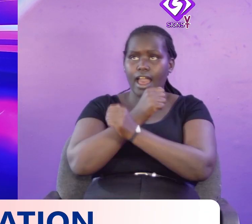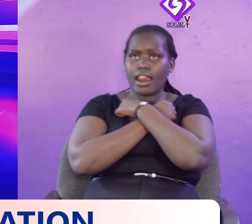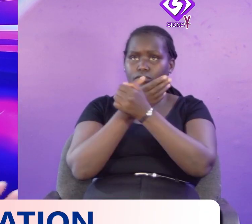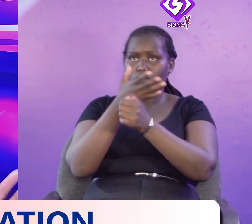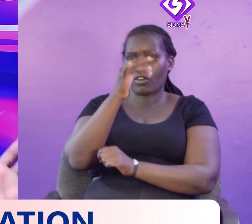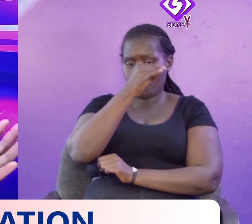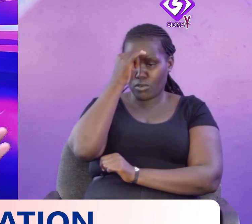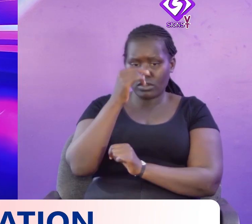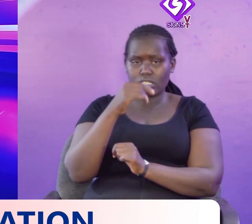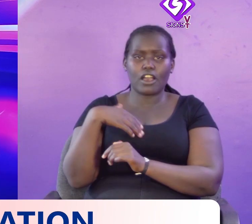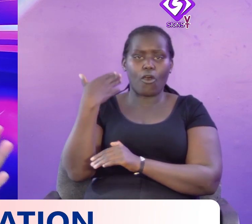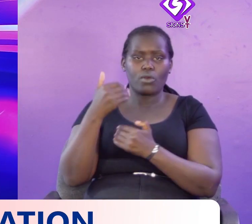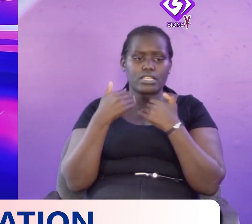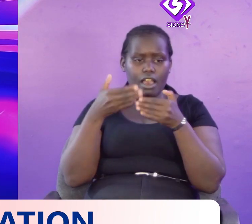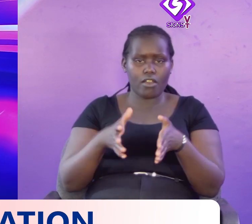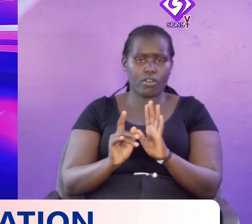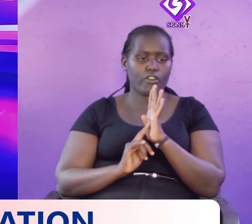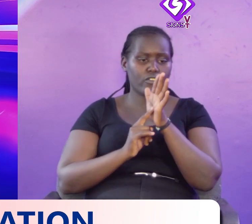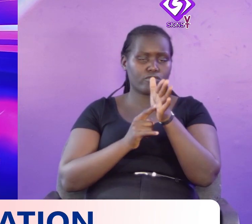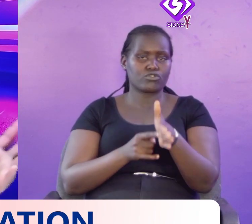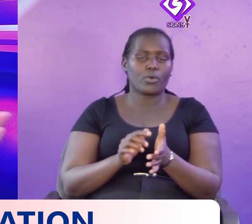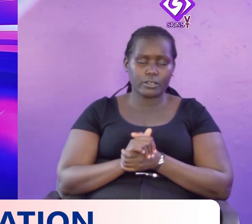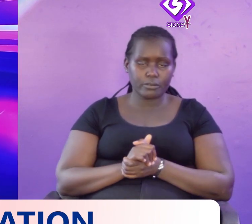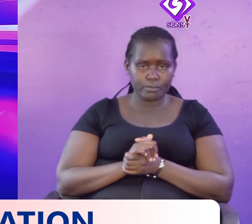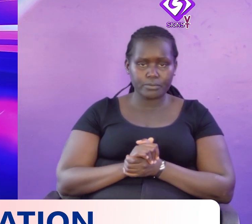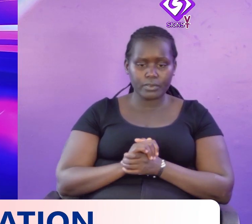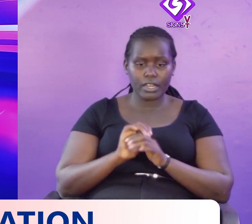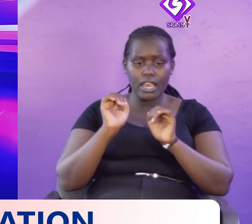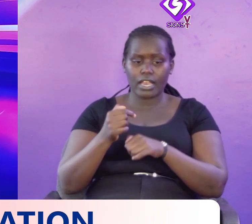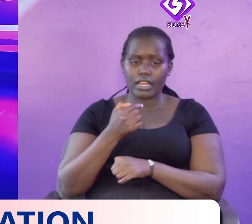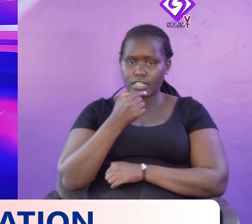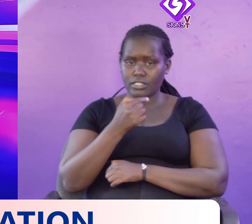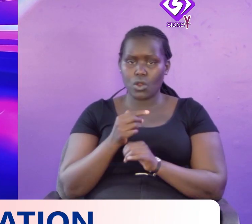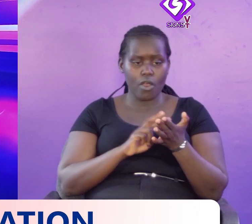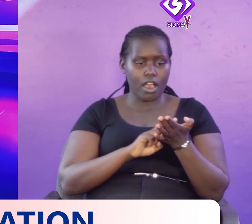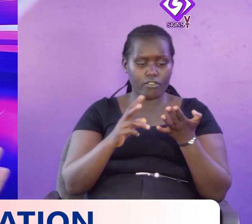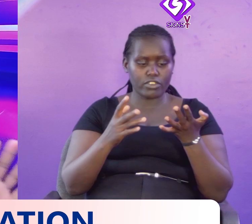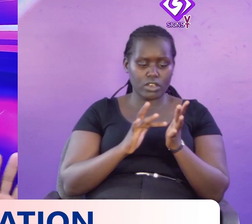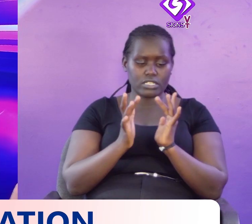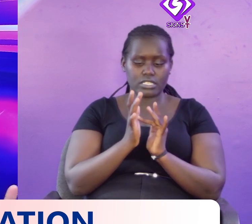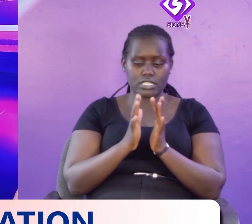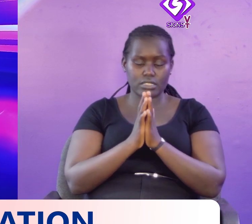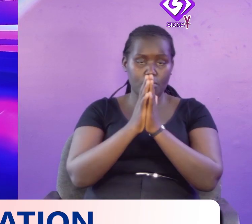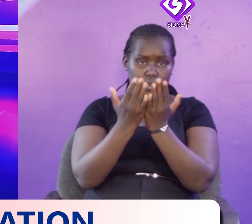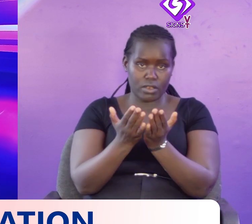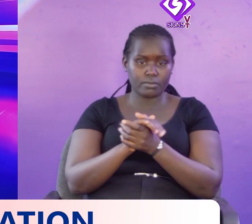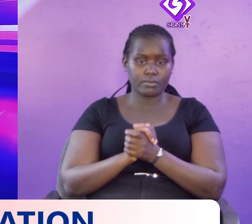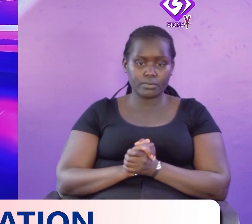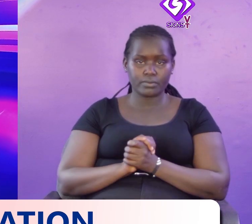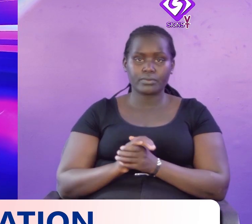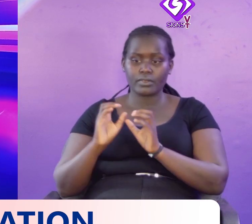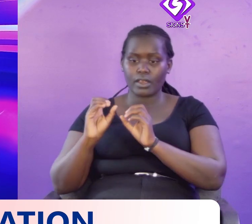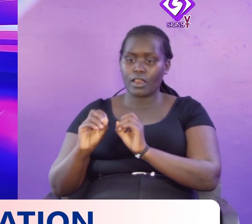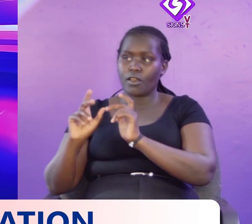always just making sure that he can I tell you a verse in the Bible? If you read. Okay, I know Muslims are